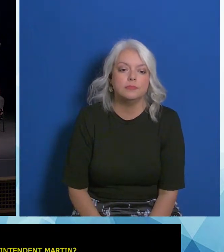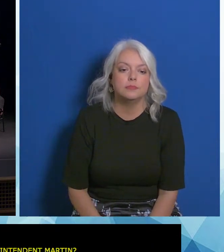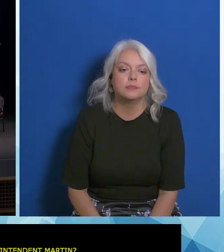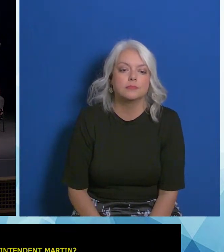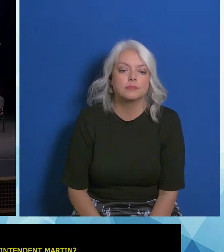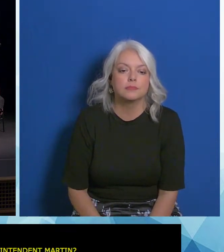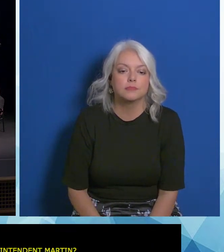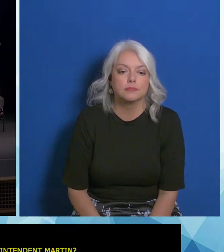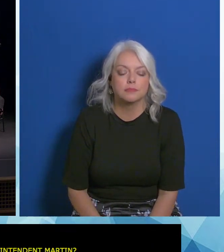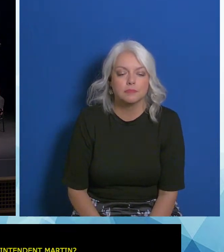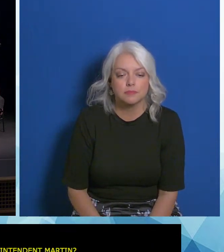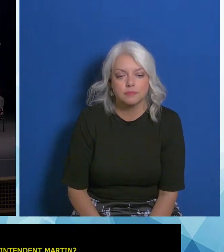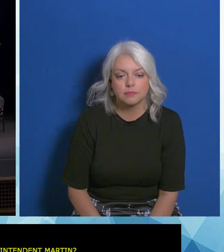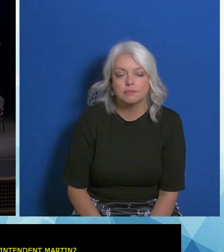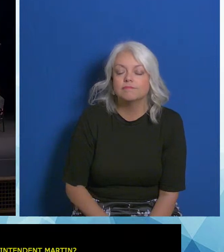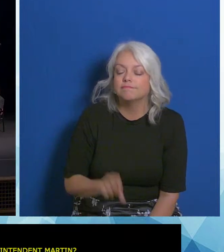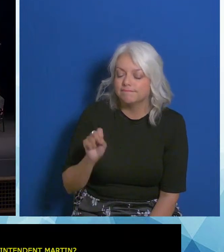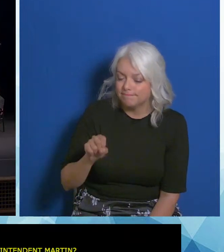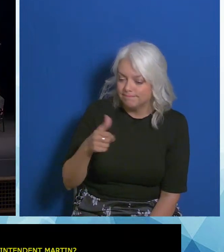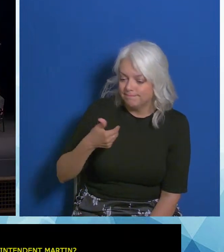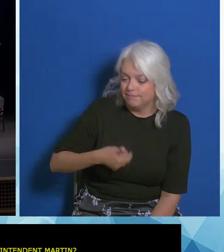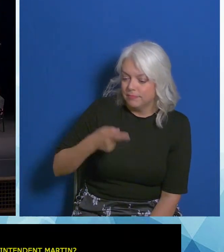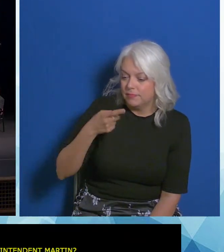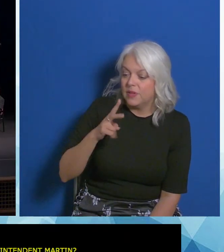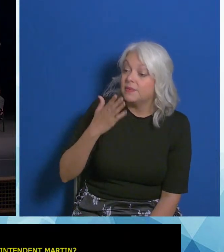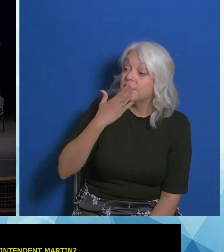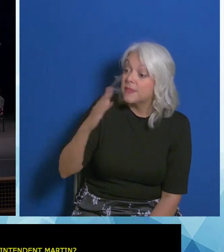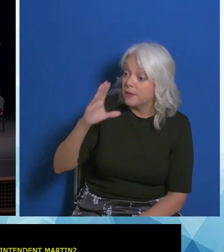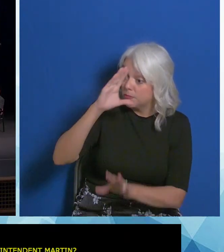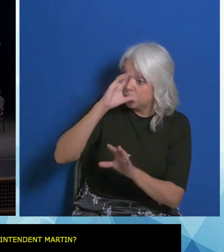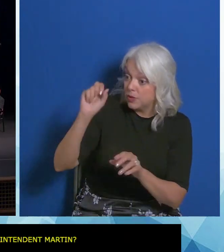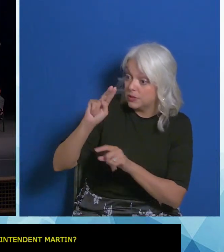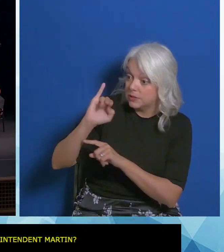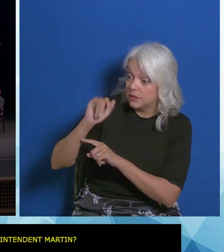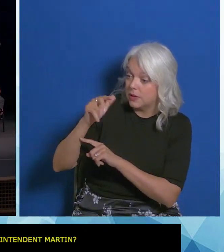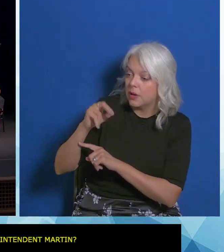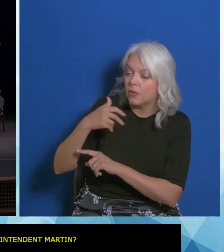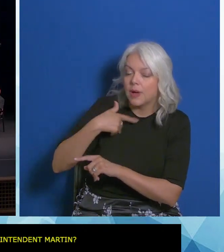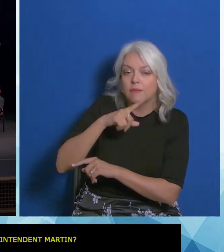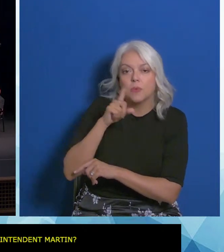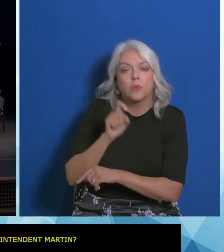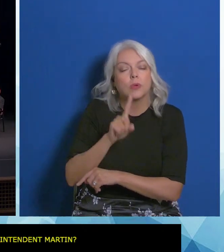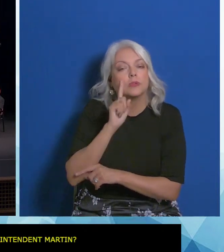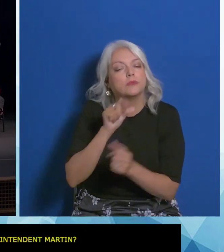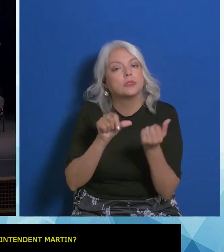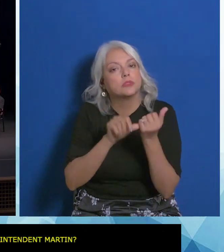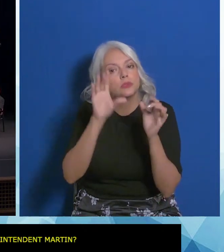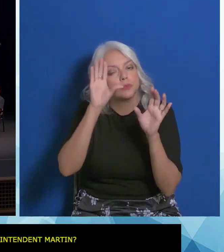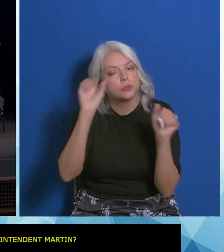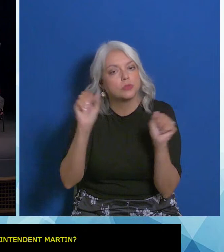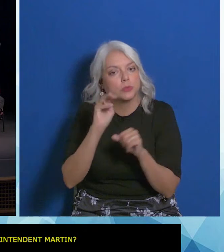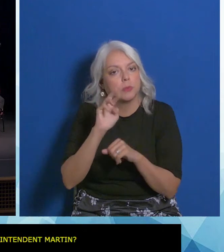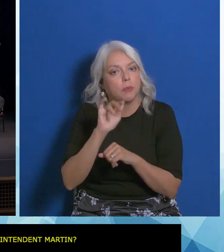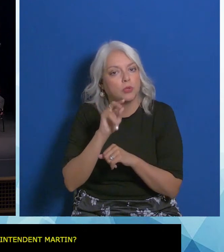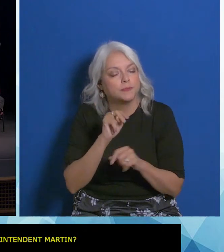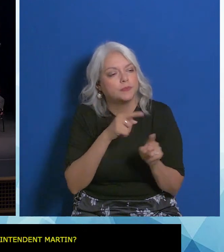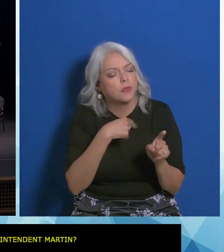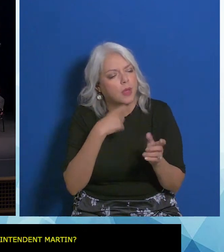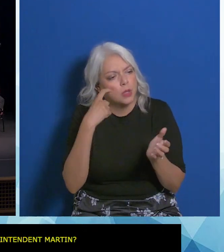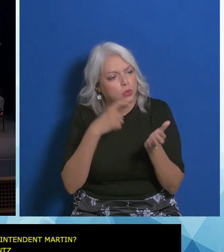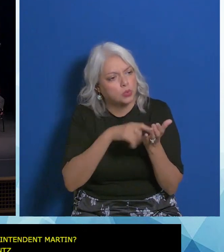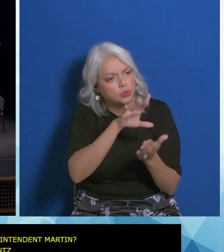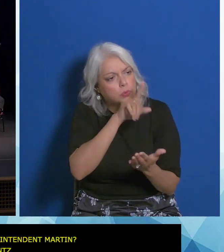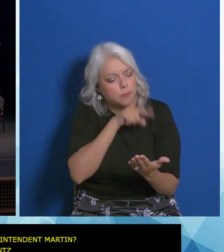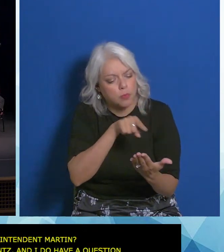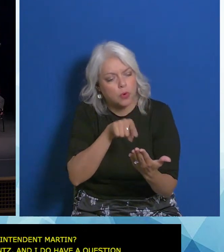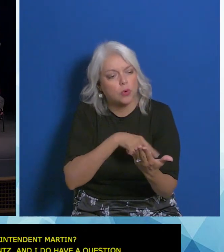Hi, this is, thank you, President Nigro. This is PV Jans. I do have a question for Assistant Superintendent Martin. I noticed in your report that you